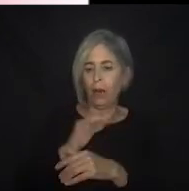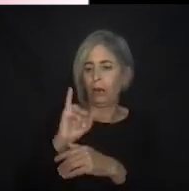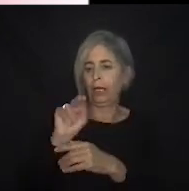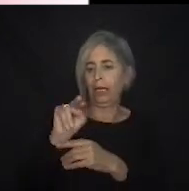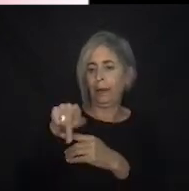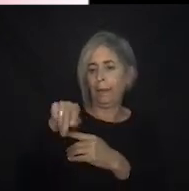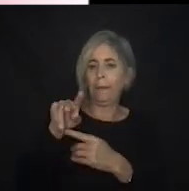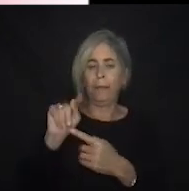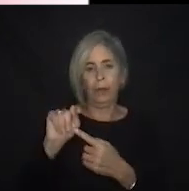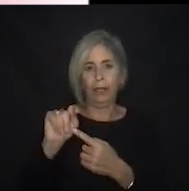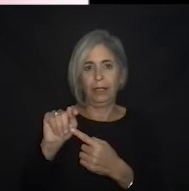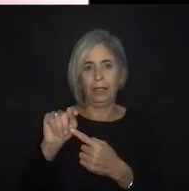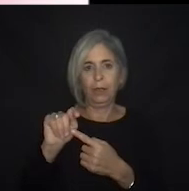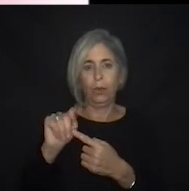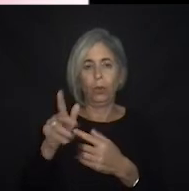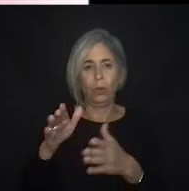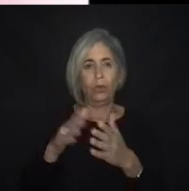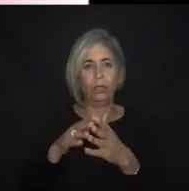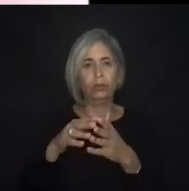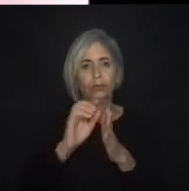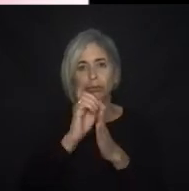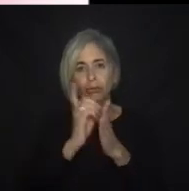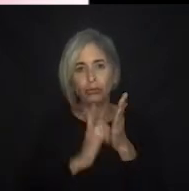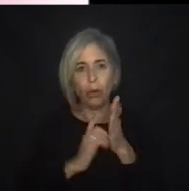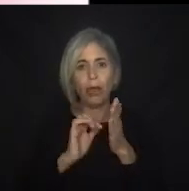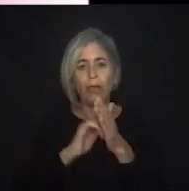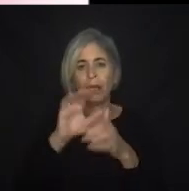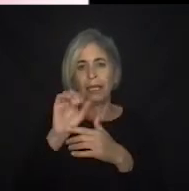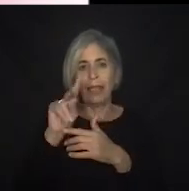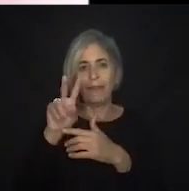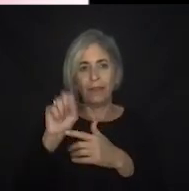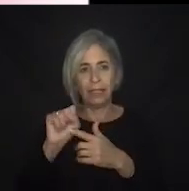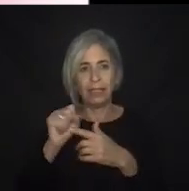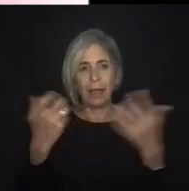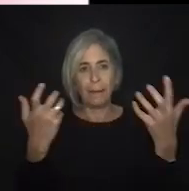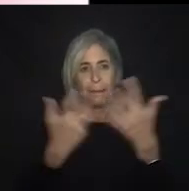We're basically requesting a redraw of the canvas that matches the input, and then